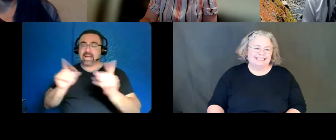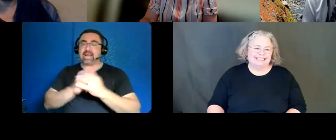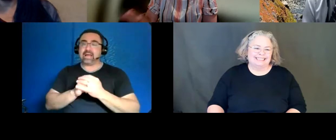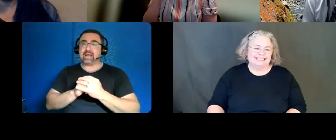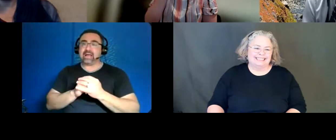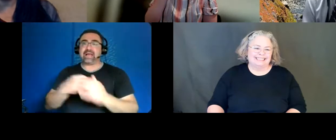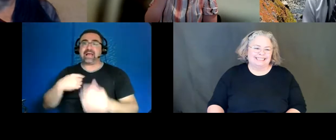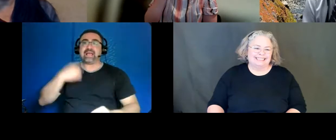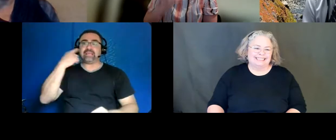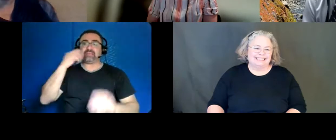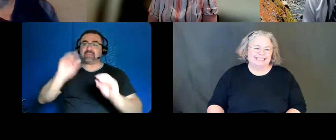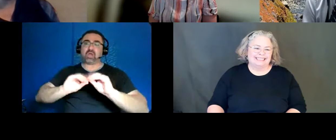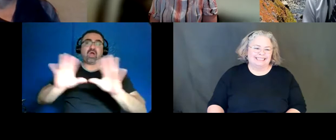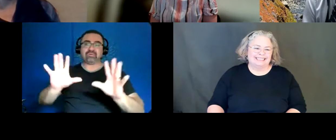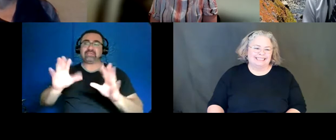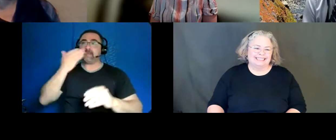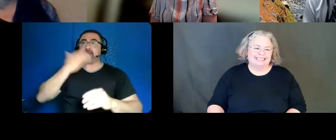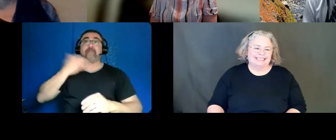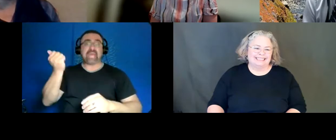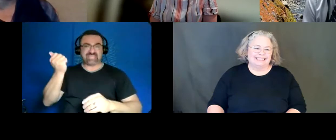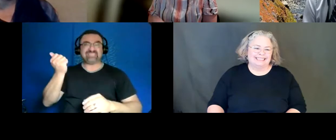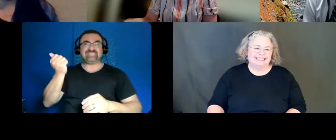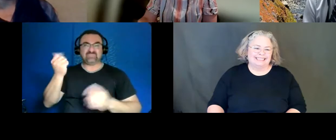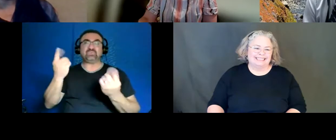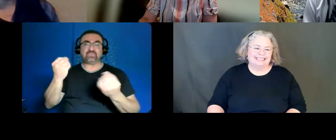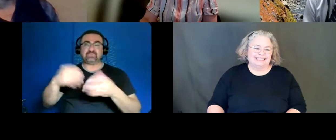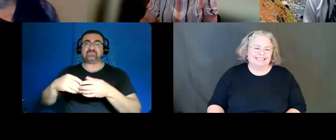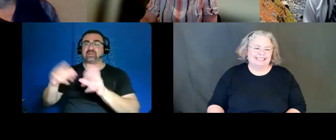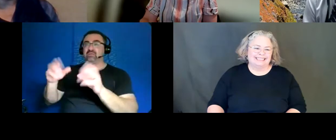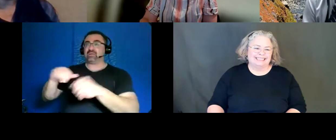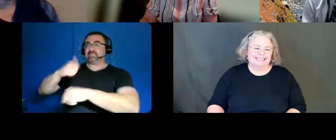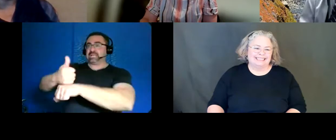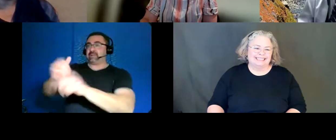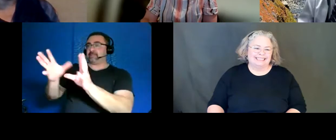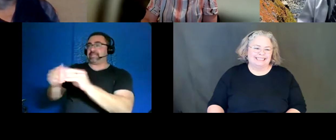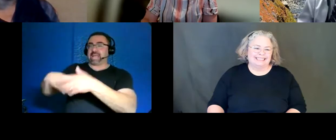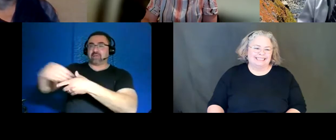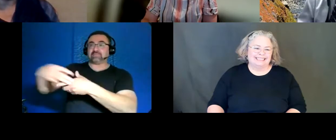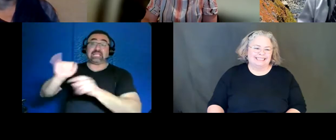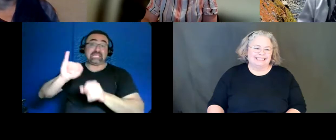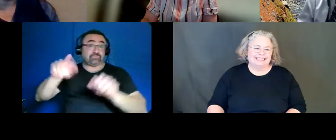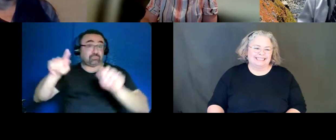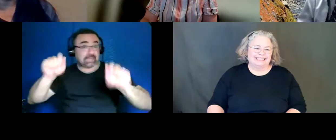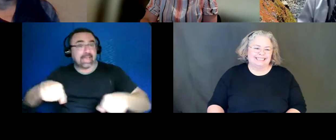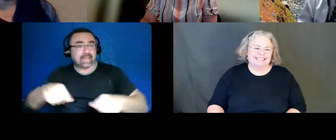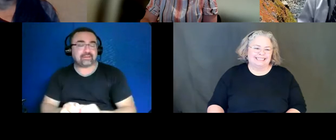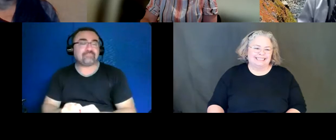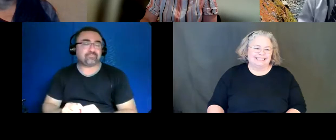would be obviously the best of all worlds if you could pull it off that way.